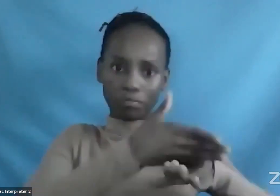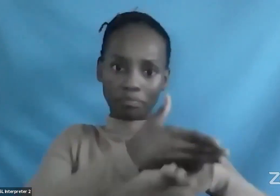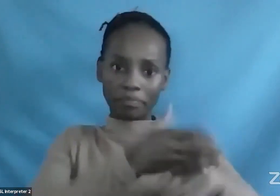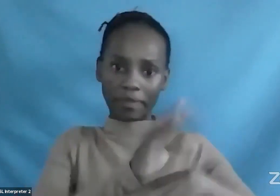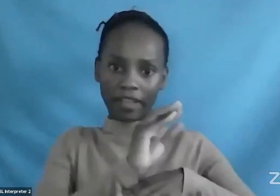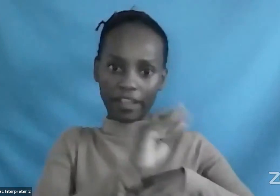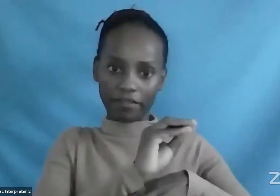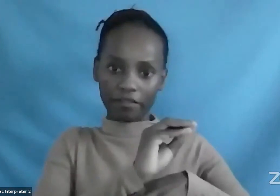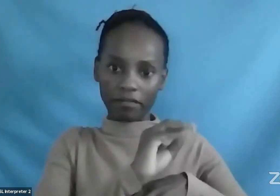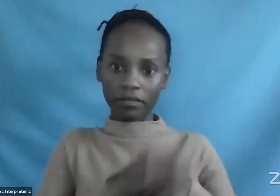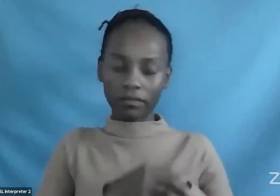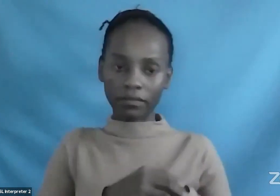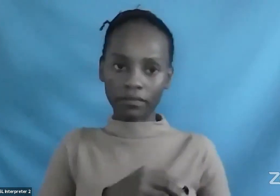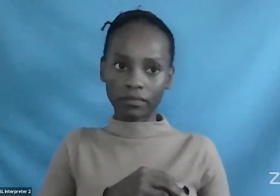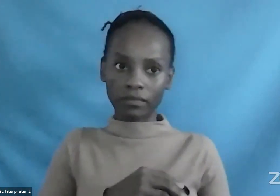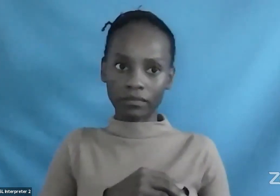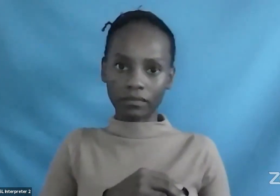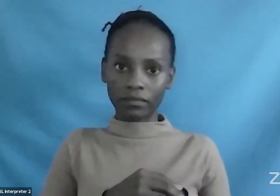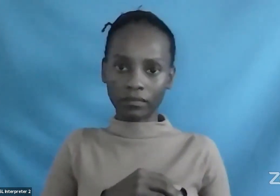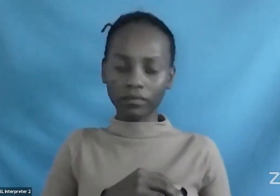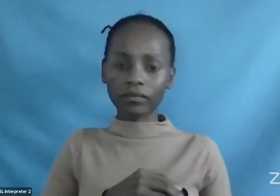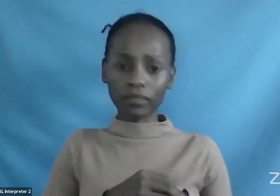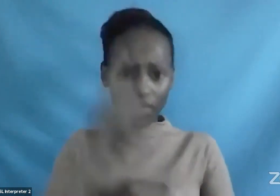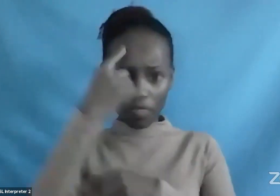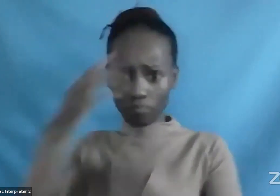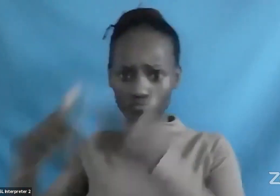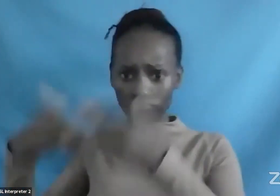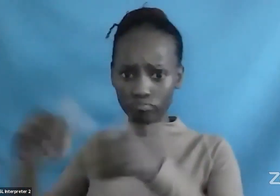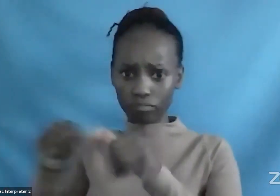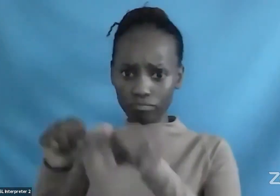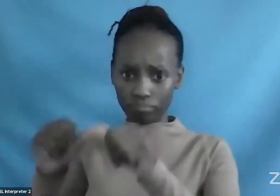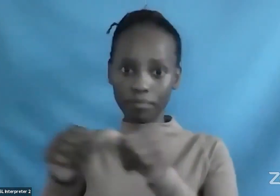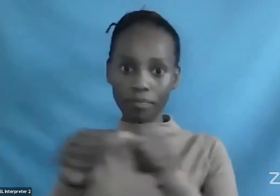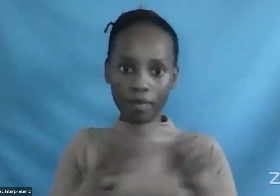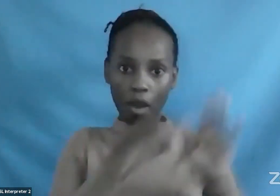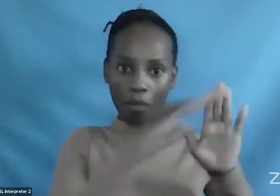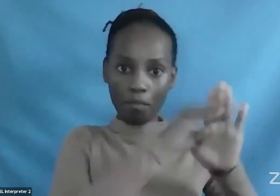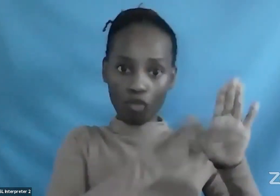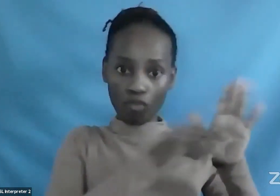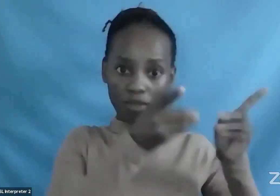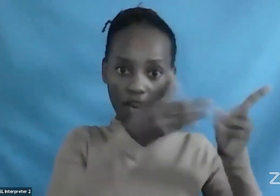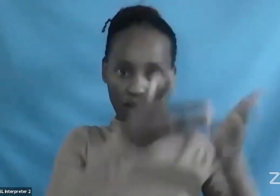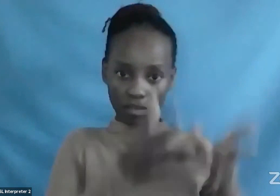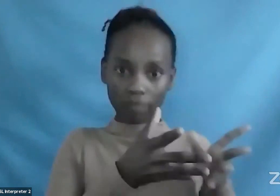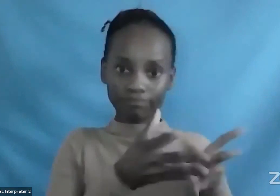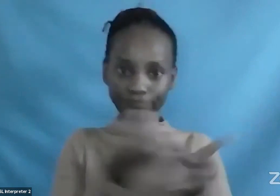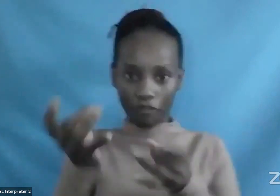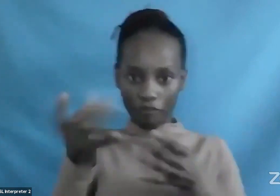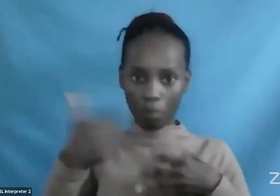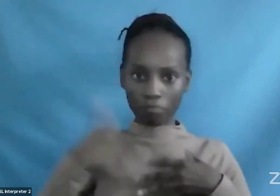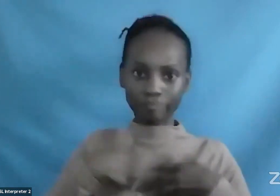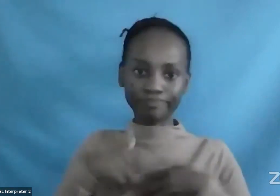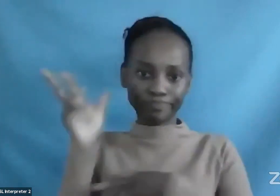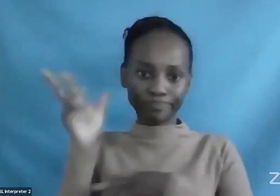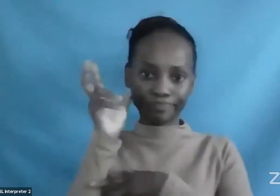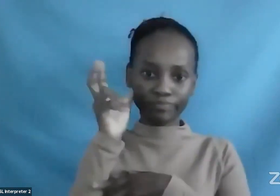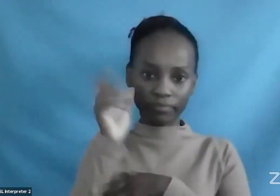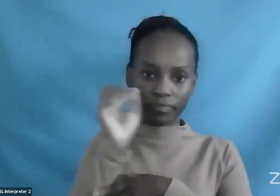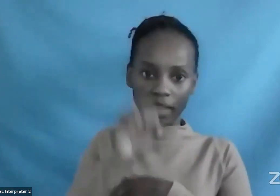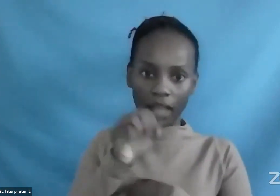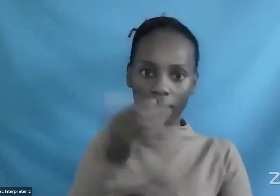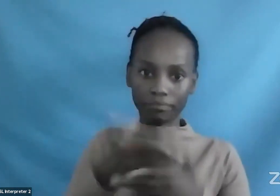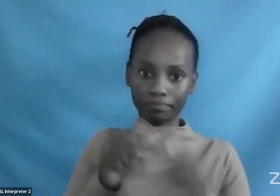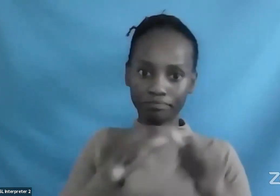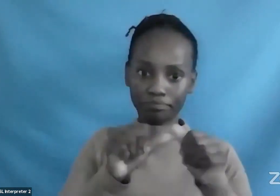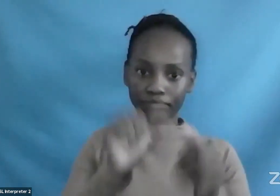Thank you, Can Pat. the You can program proceed. director confirm that I'm still audible? Yes, we are audible. Proceed. Thank you